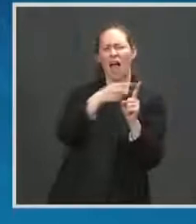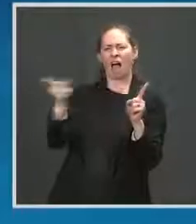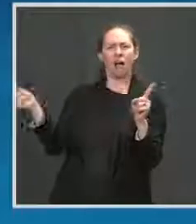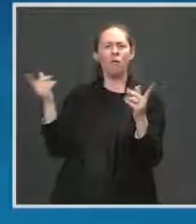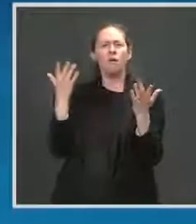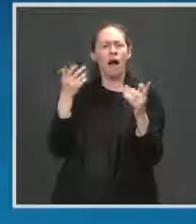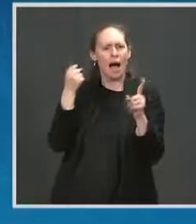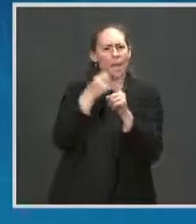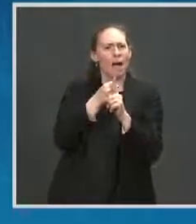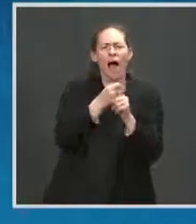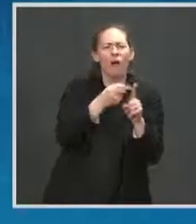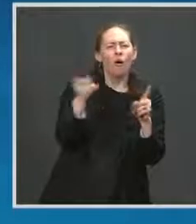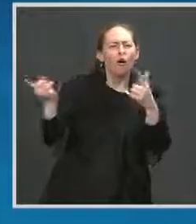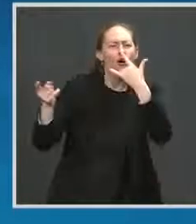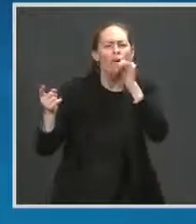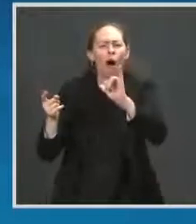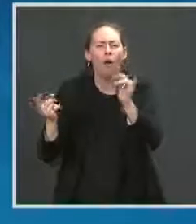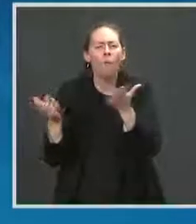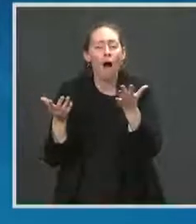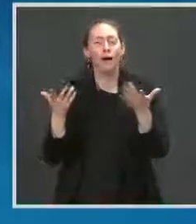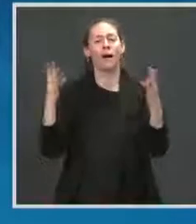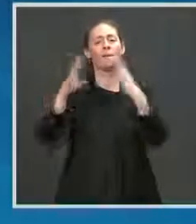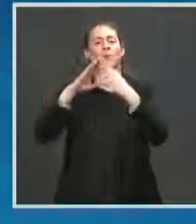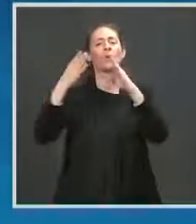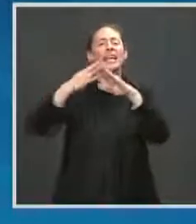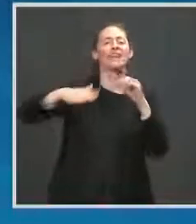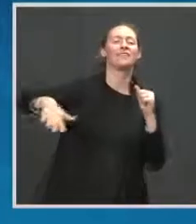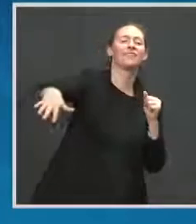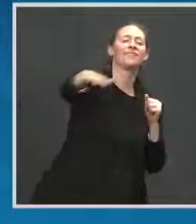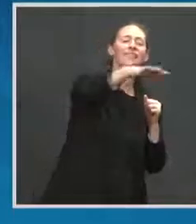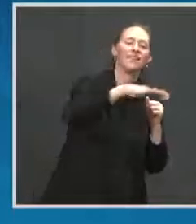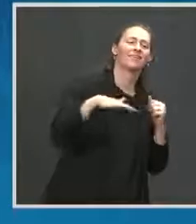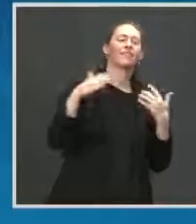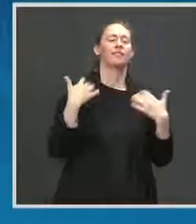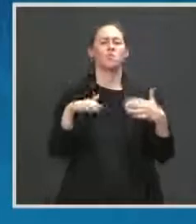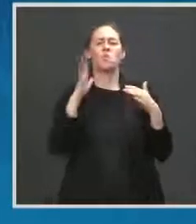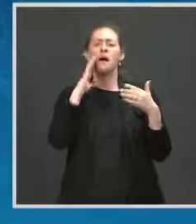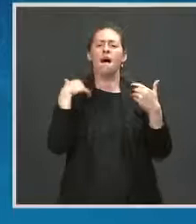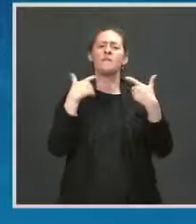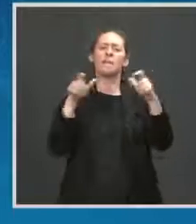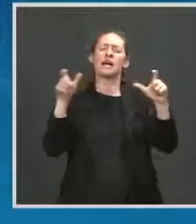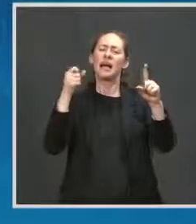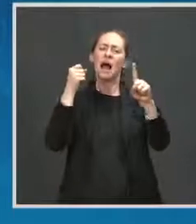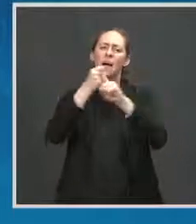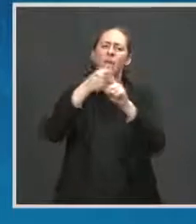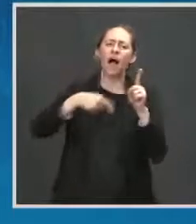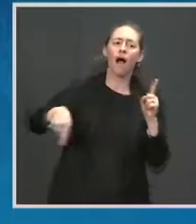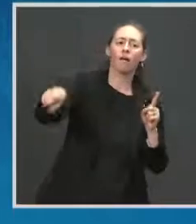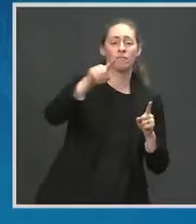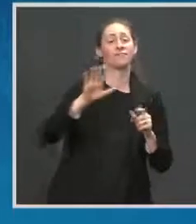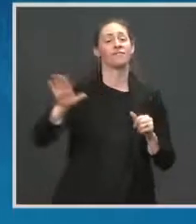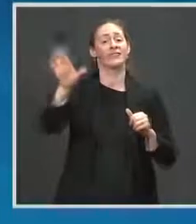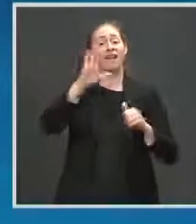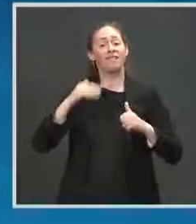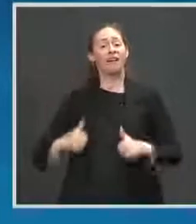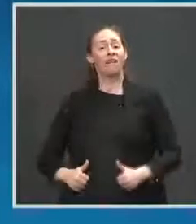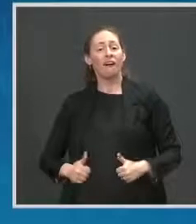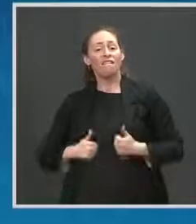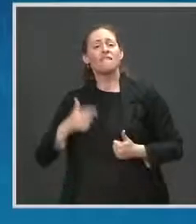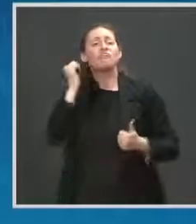on communities. It will have a big impact on people's quality of life at